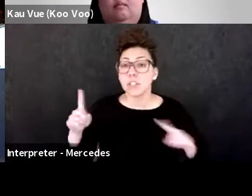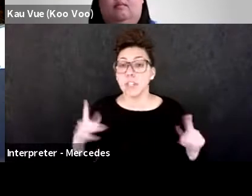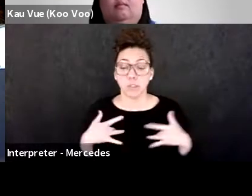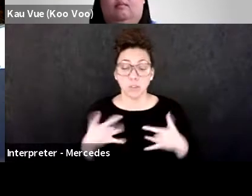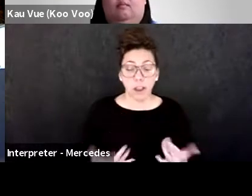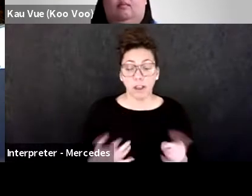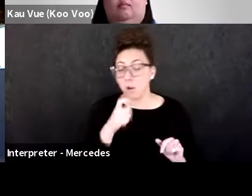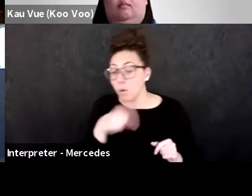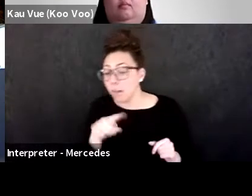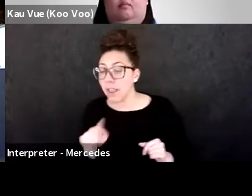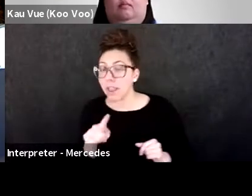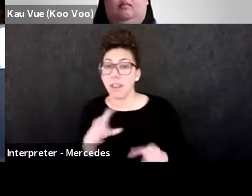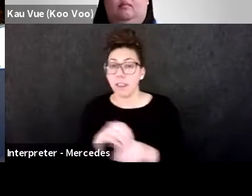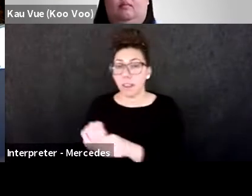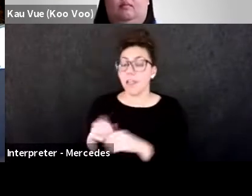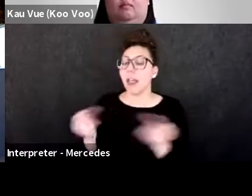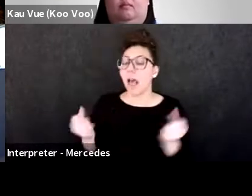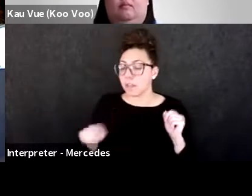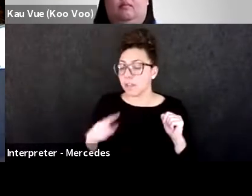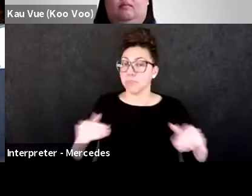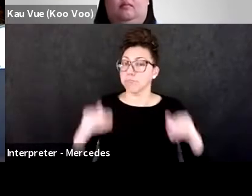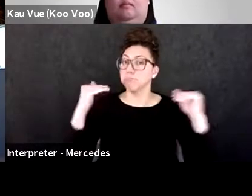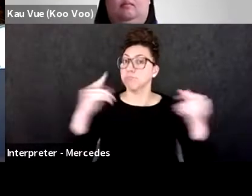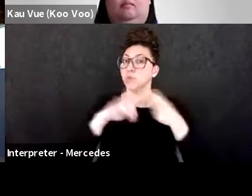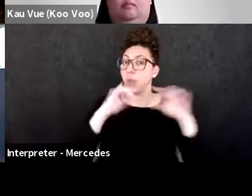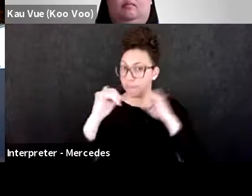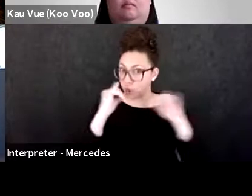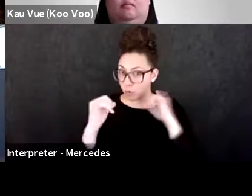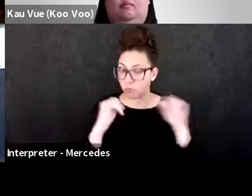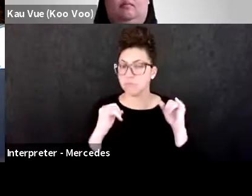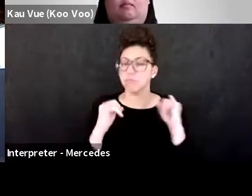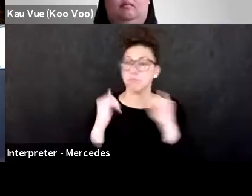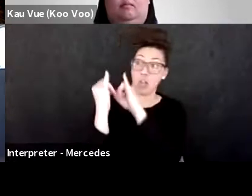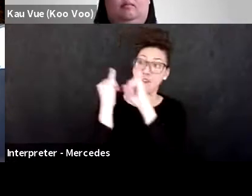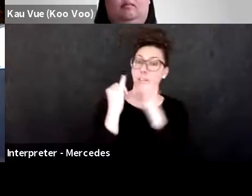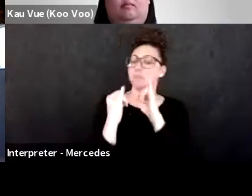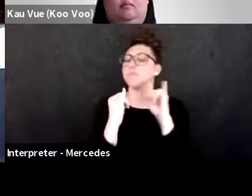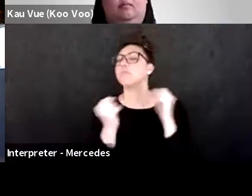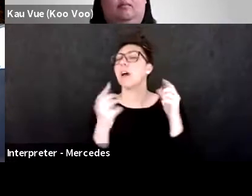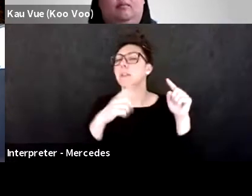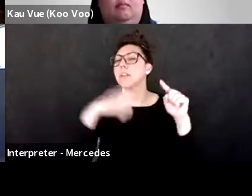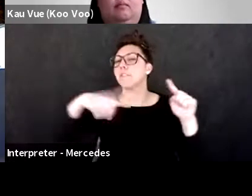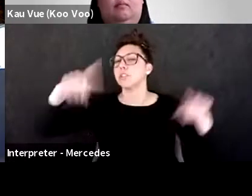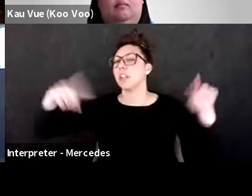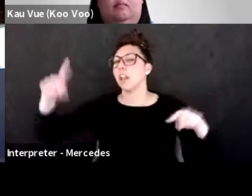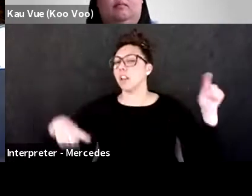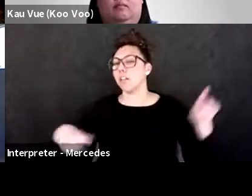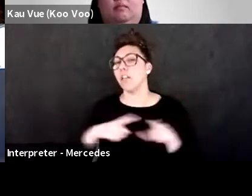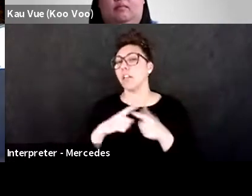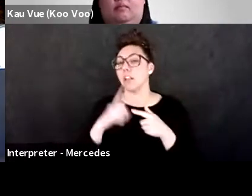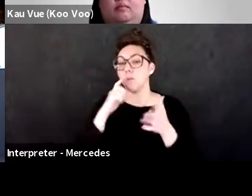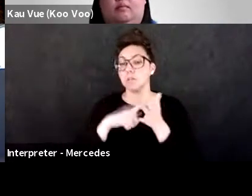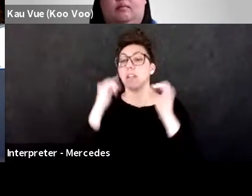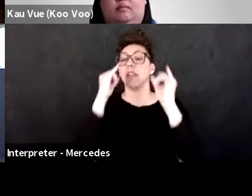the pool to be reviewed for interview and what the diversity of that was. And then we want to look at how many made it to the interview and